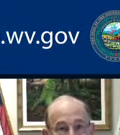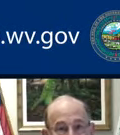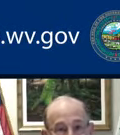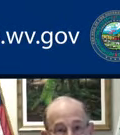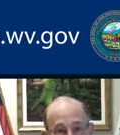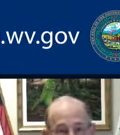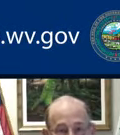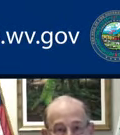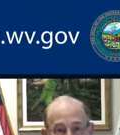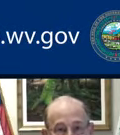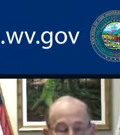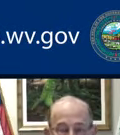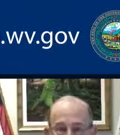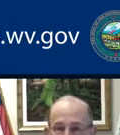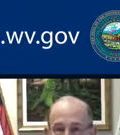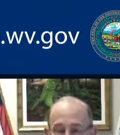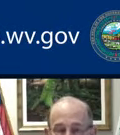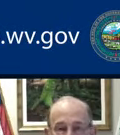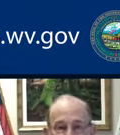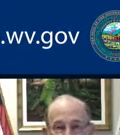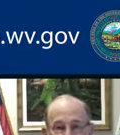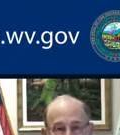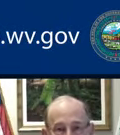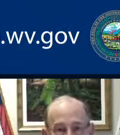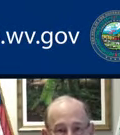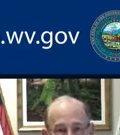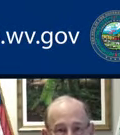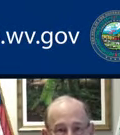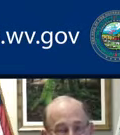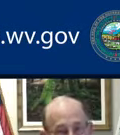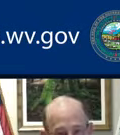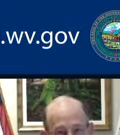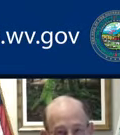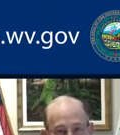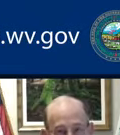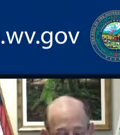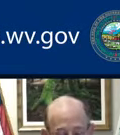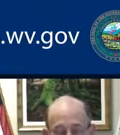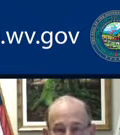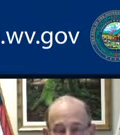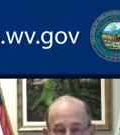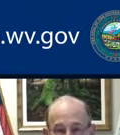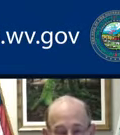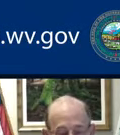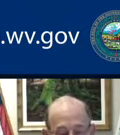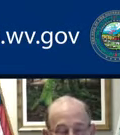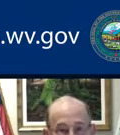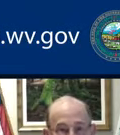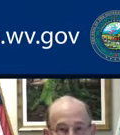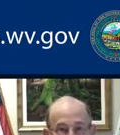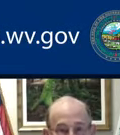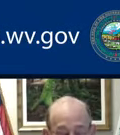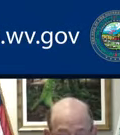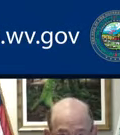for the company to automate that. But there's always a little delay in death certificates in many instances.